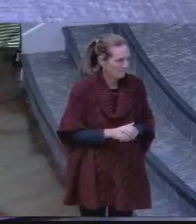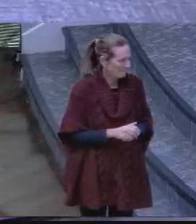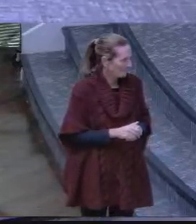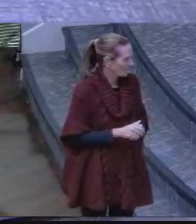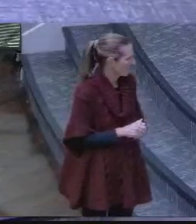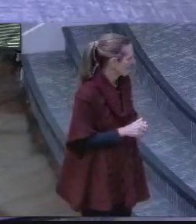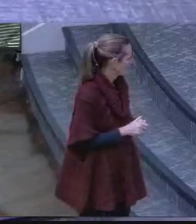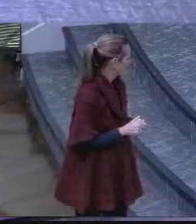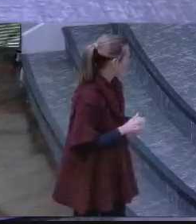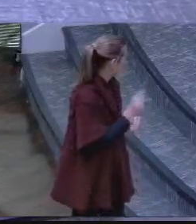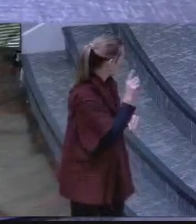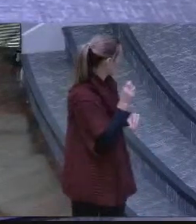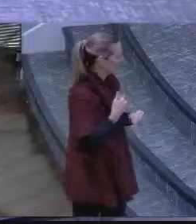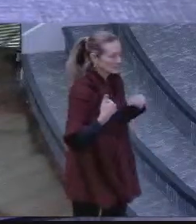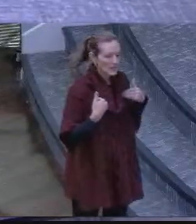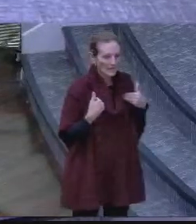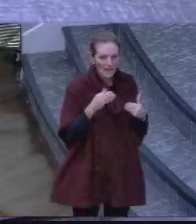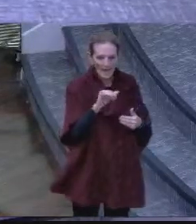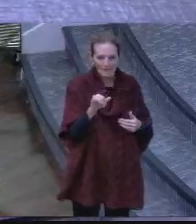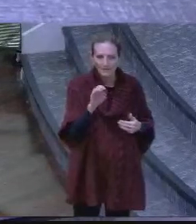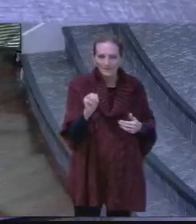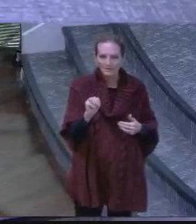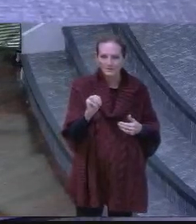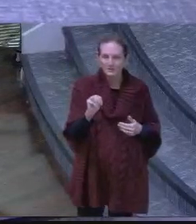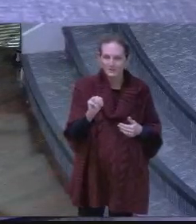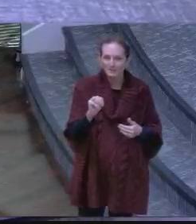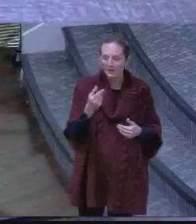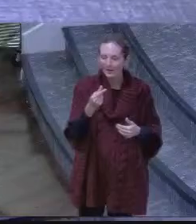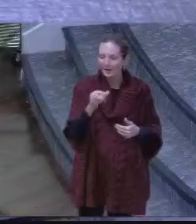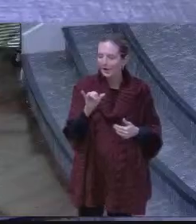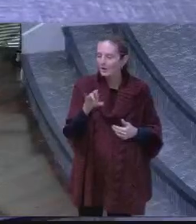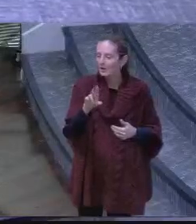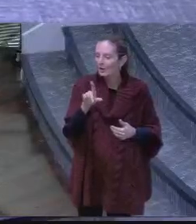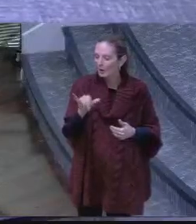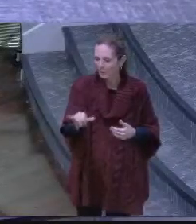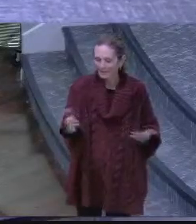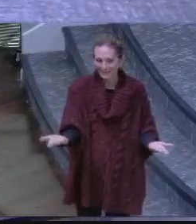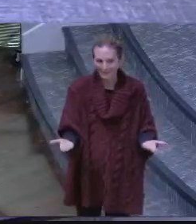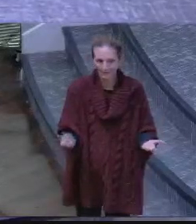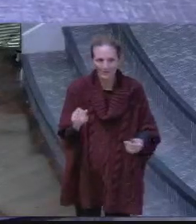Jim Gurley here to answer any questions or concerns. Who asked that it be pulled?